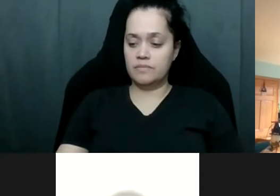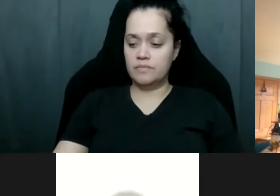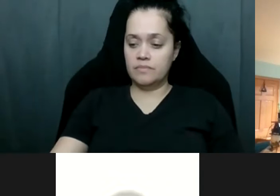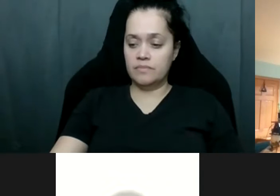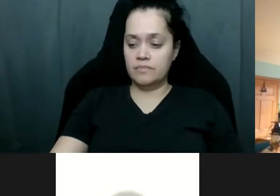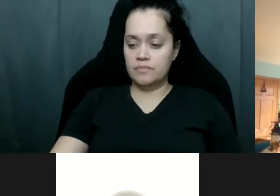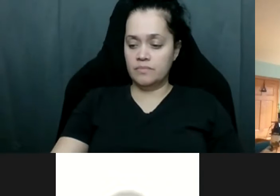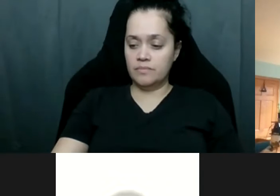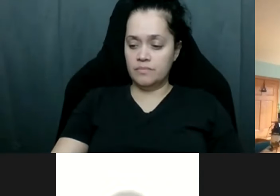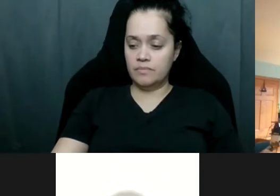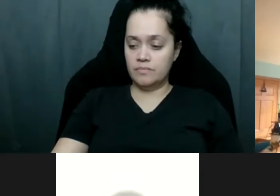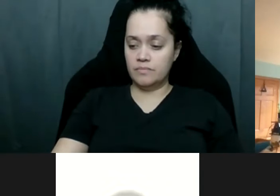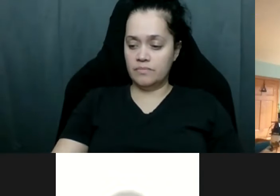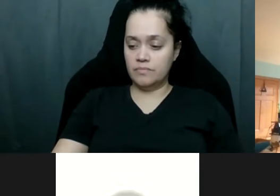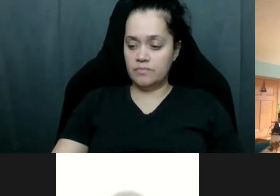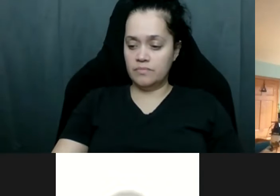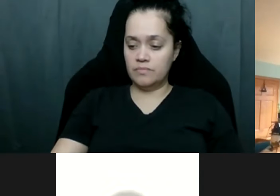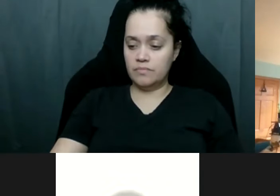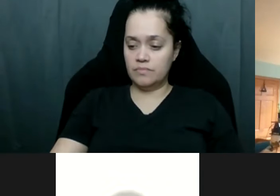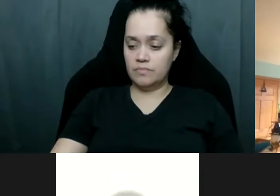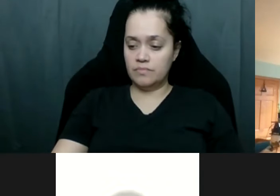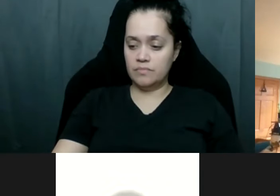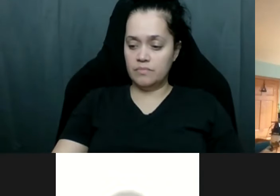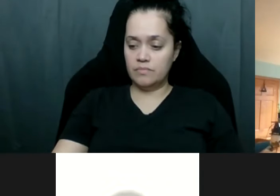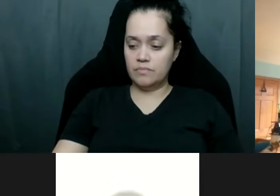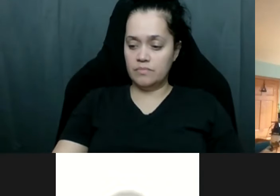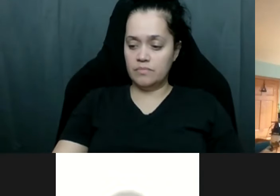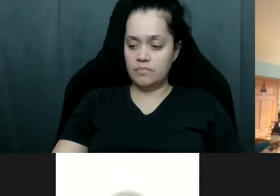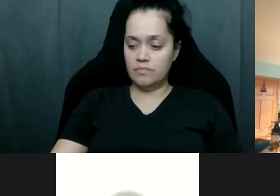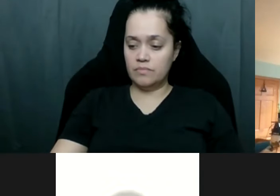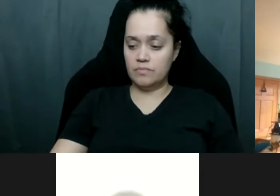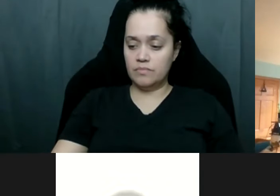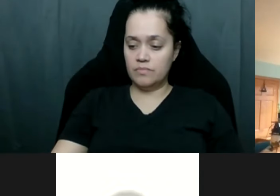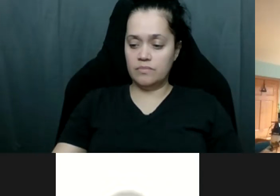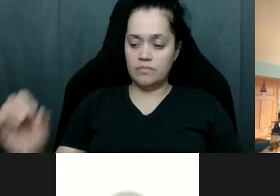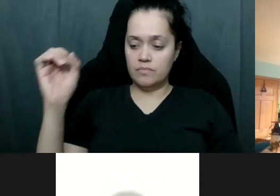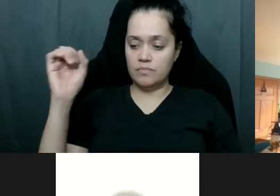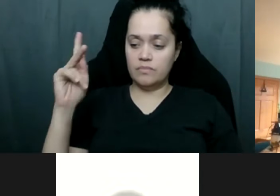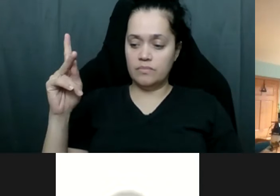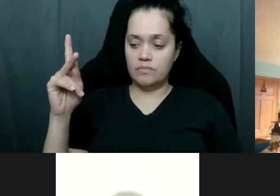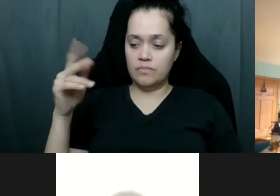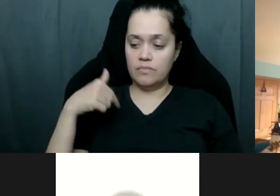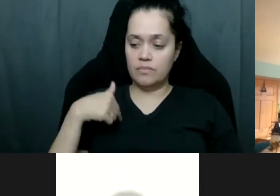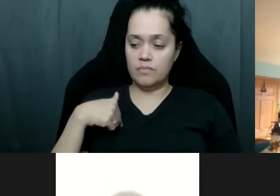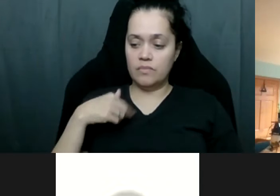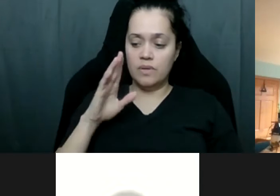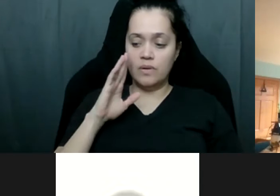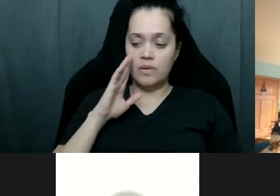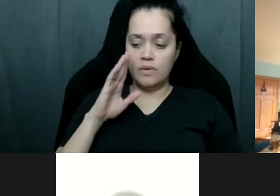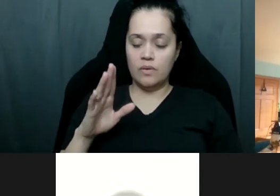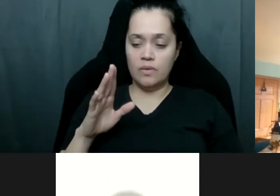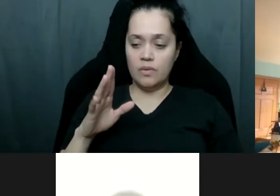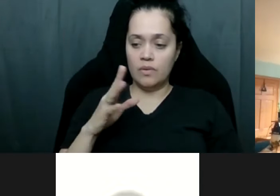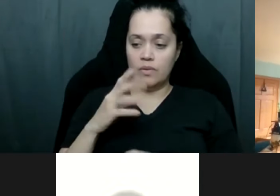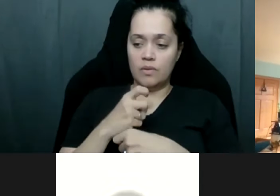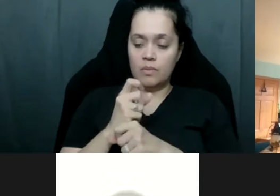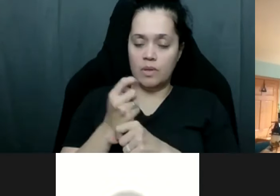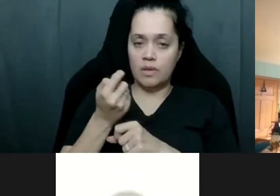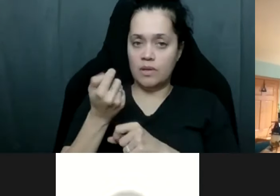things everybody should know about Australia. Okay, and I'm going to make you a little bit